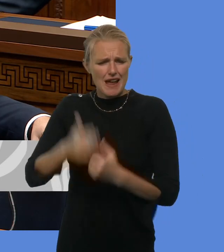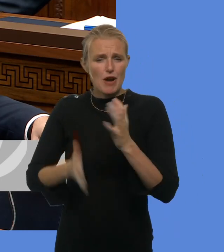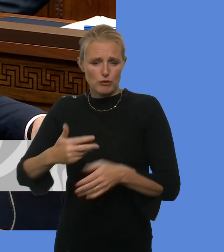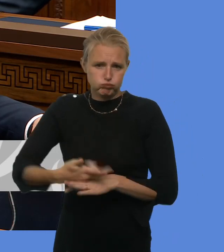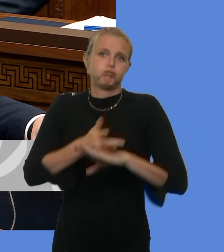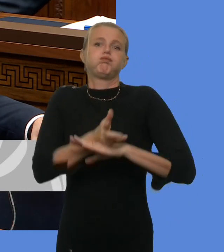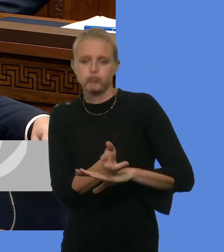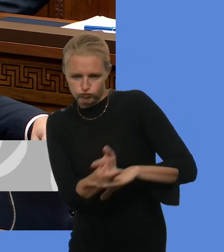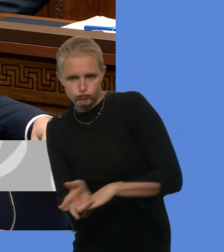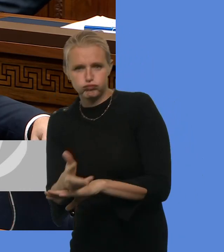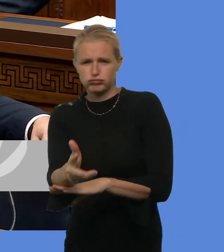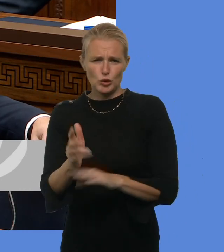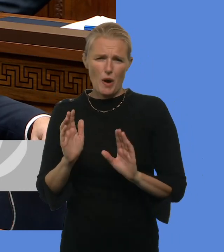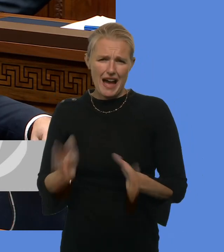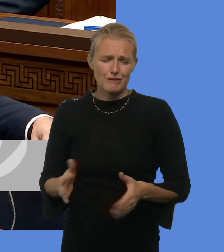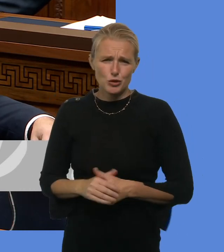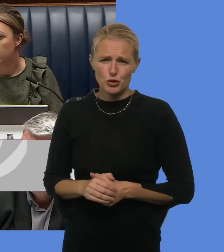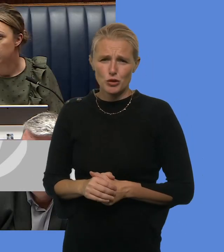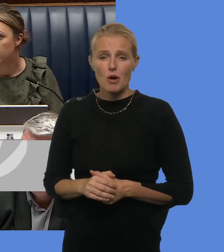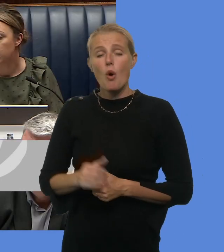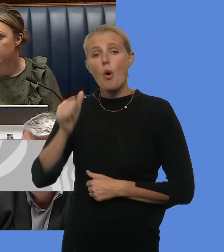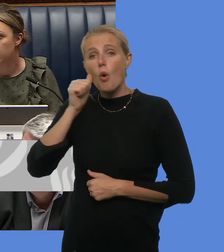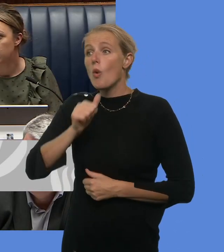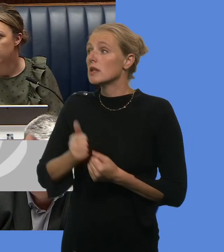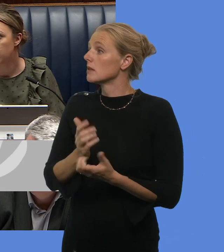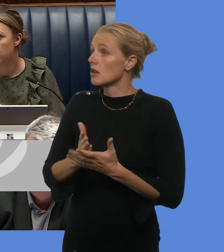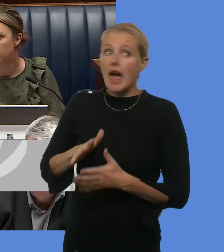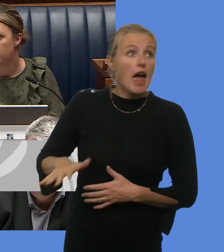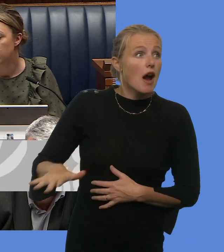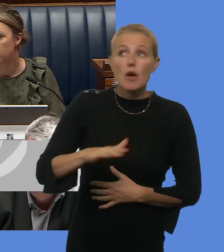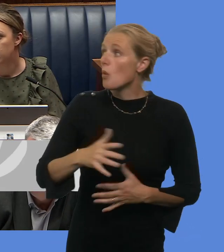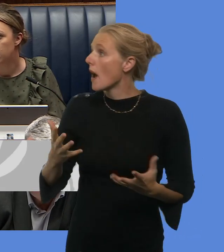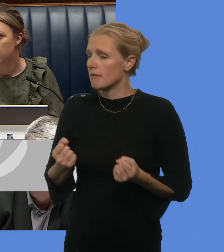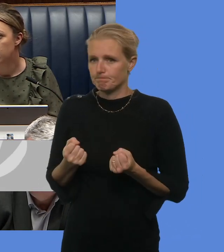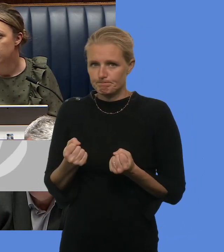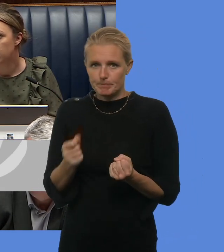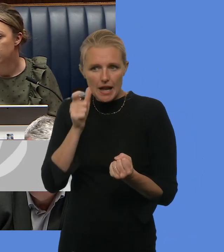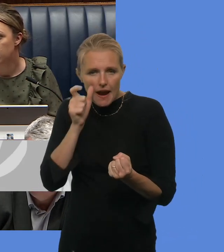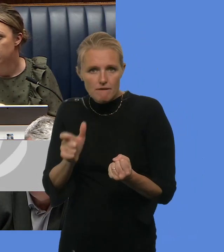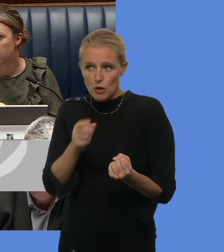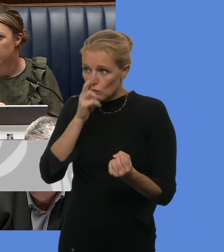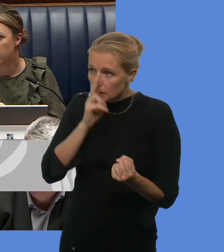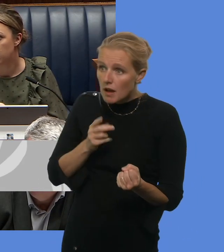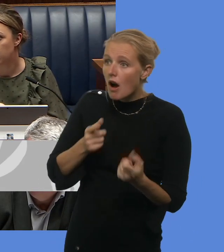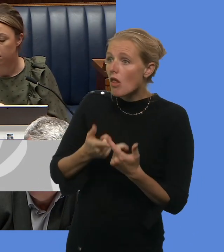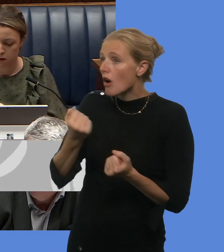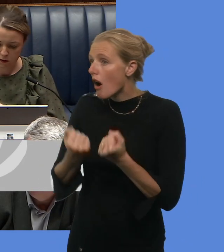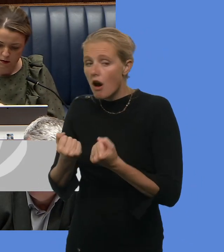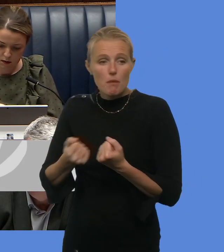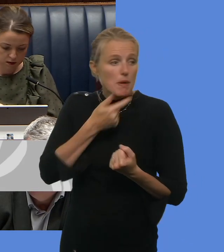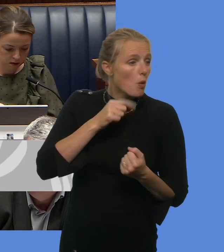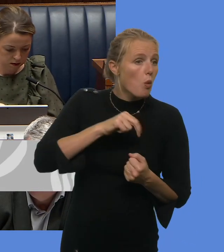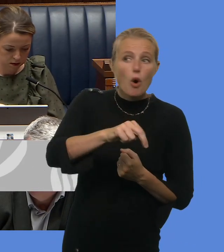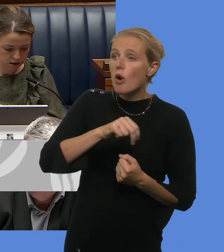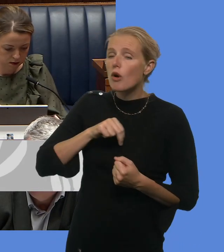is, you drive at a speed which is appropriate to the area and you respect other road users. So in the member's question,